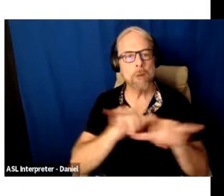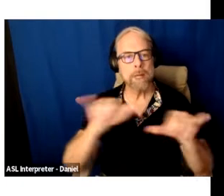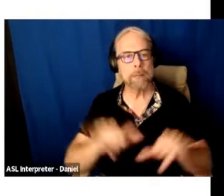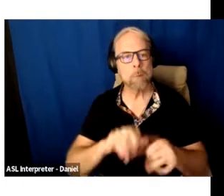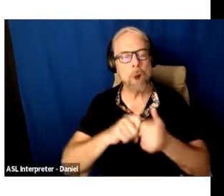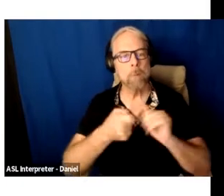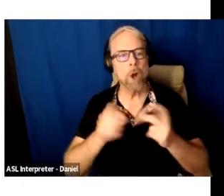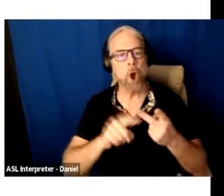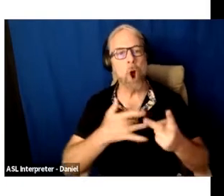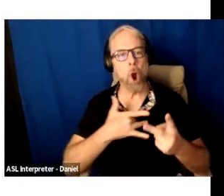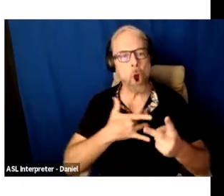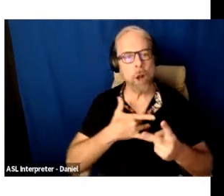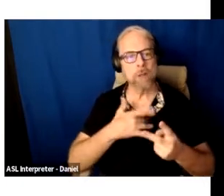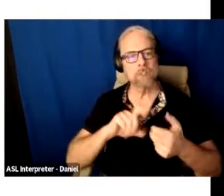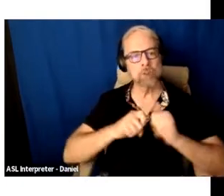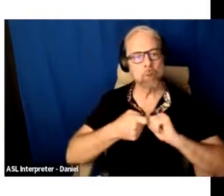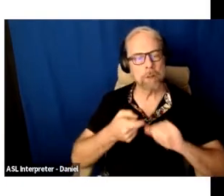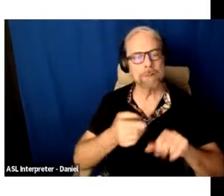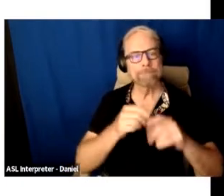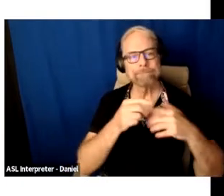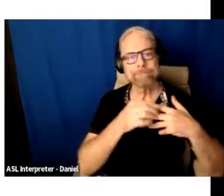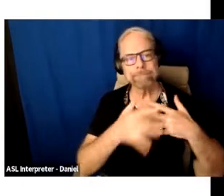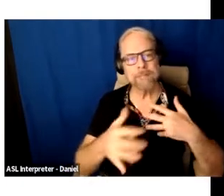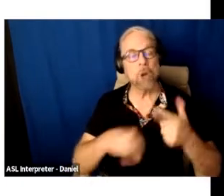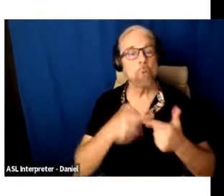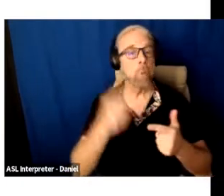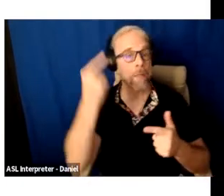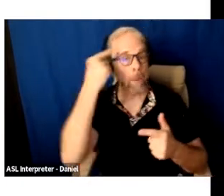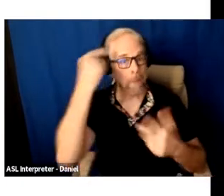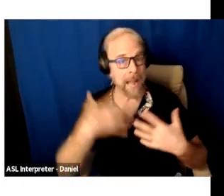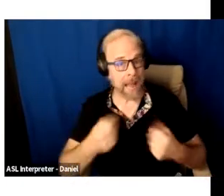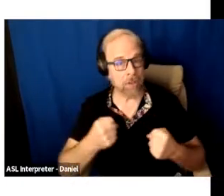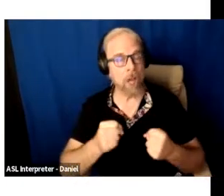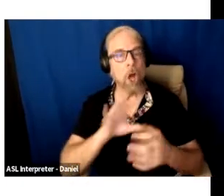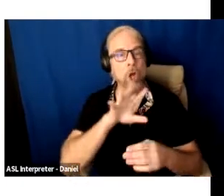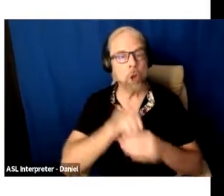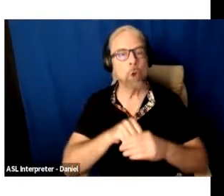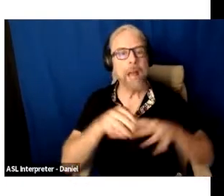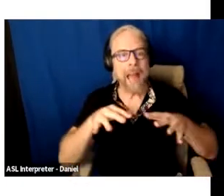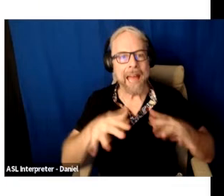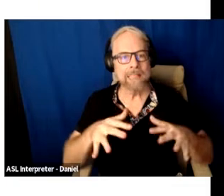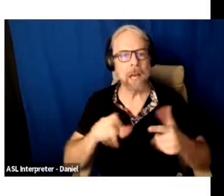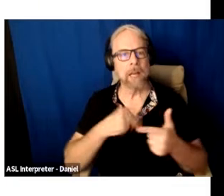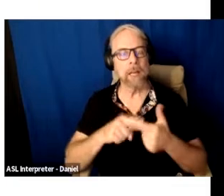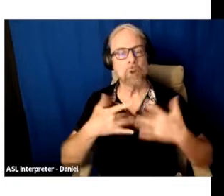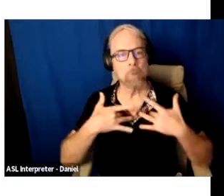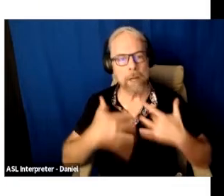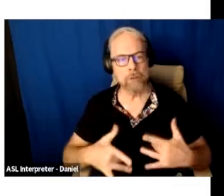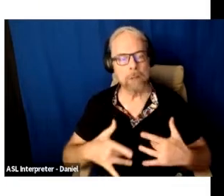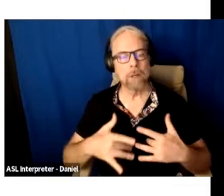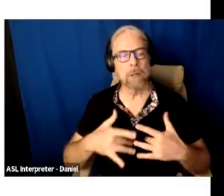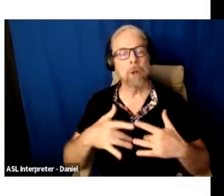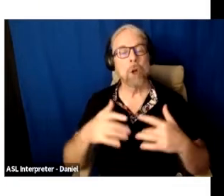disorders, etc. With mental health disorders, including anxiety and depression, and